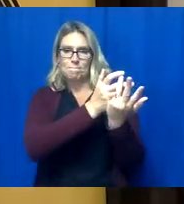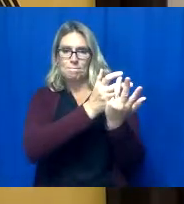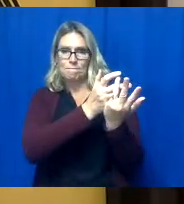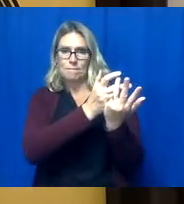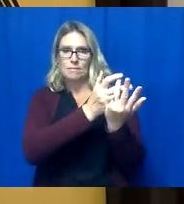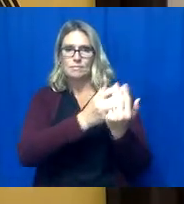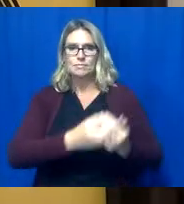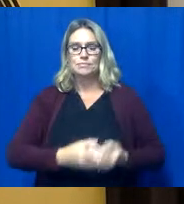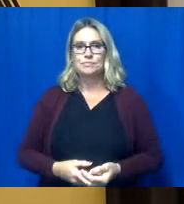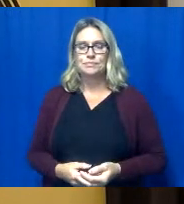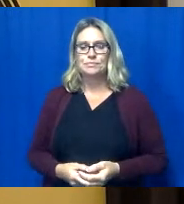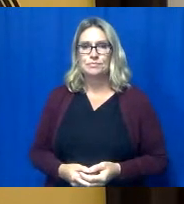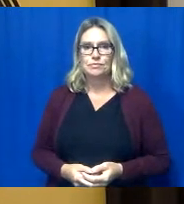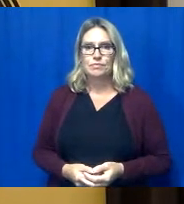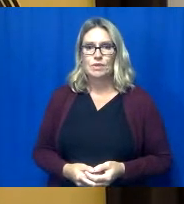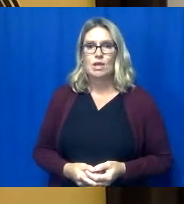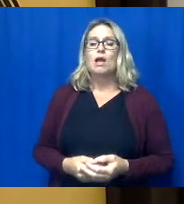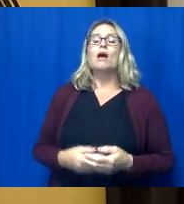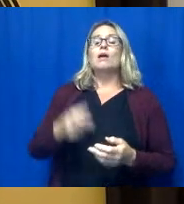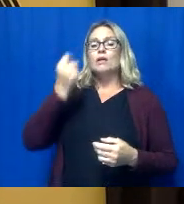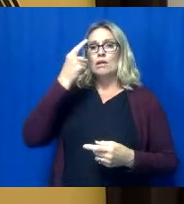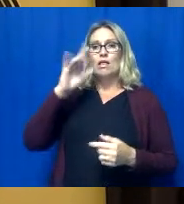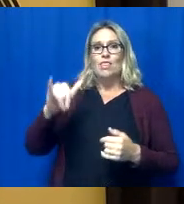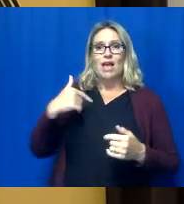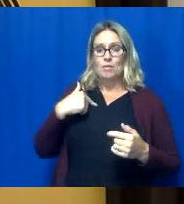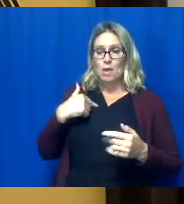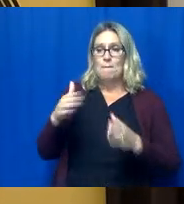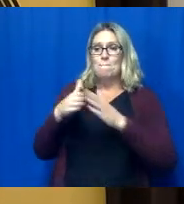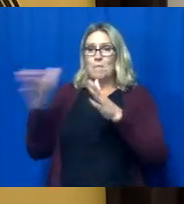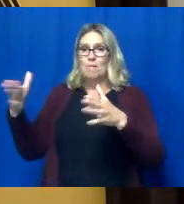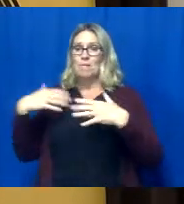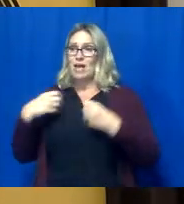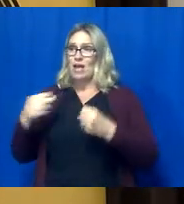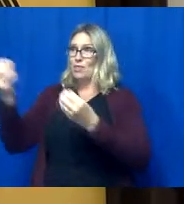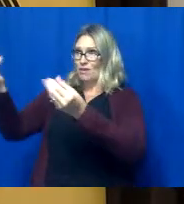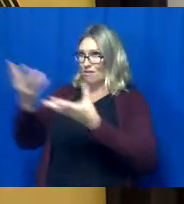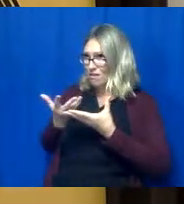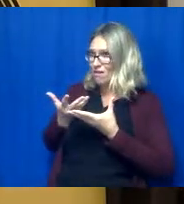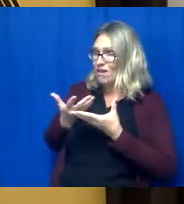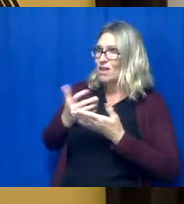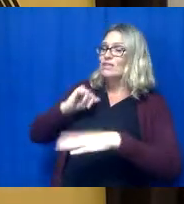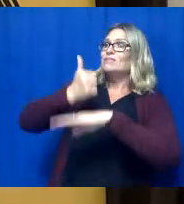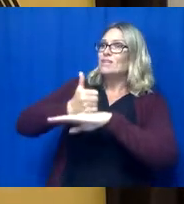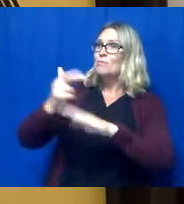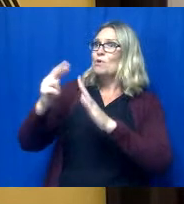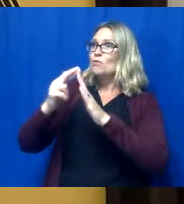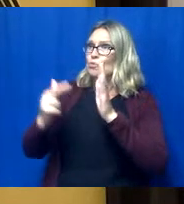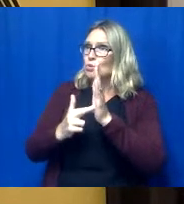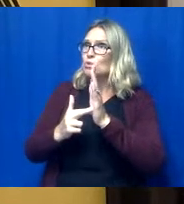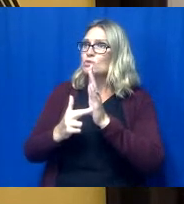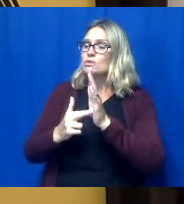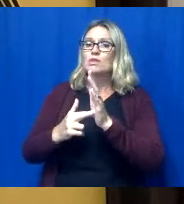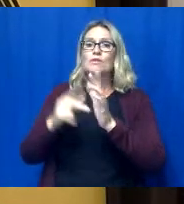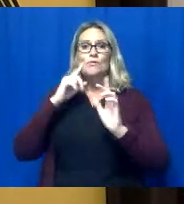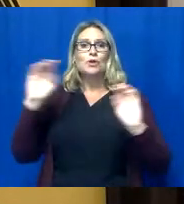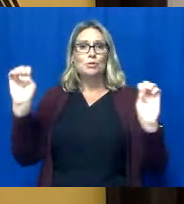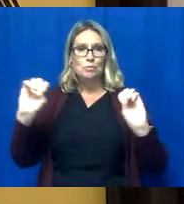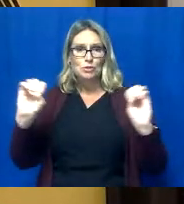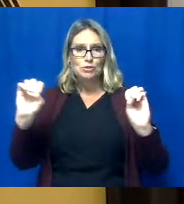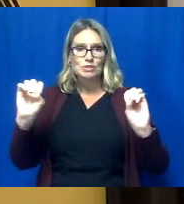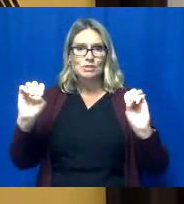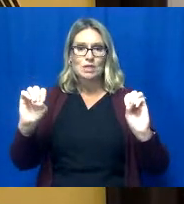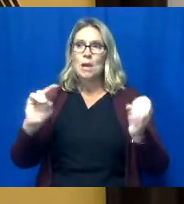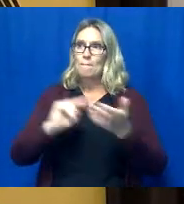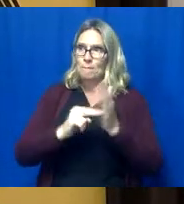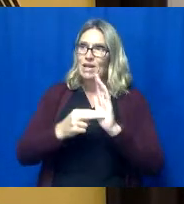Having the ability to move back and forth between public health measures and the requirements of the mandatory order gives us the flexibility we need to face